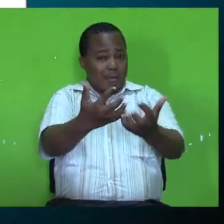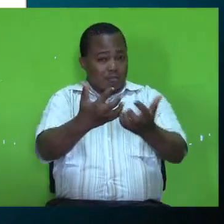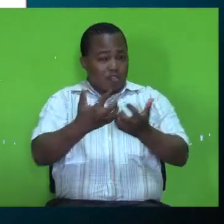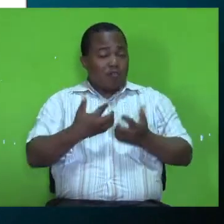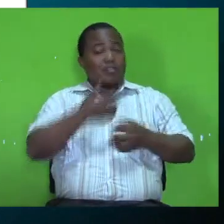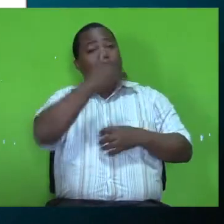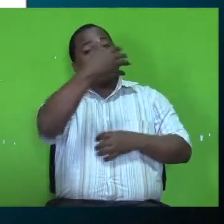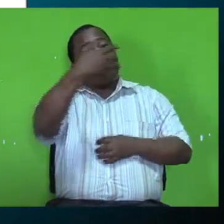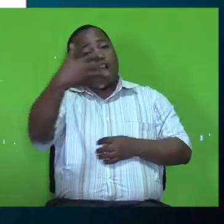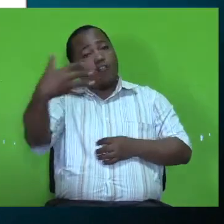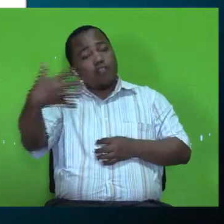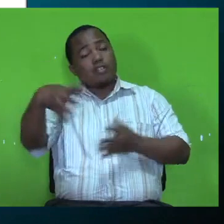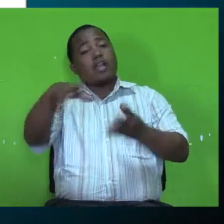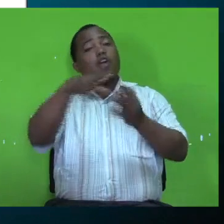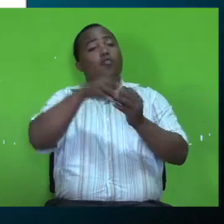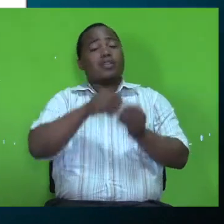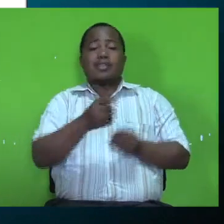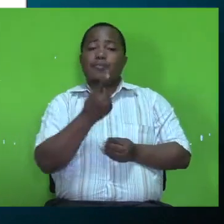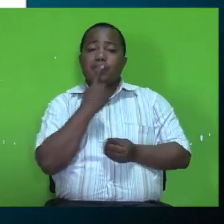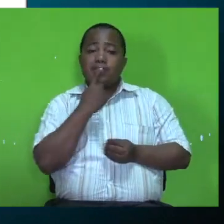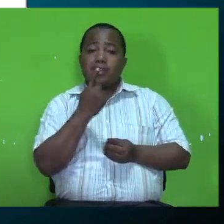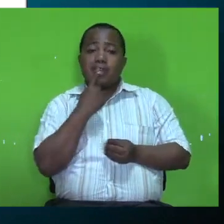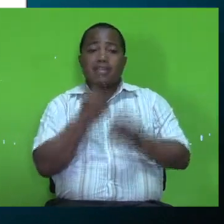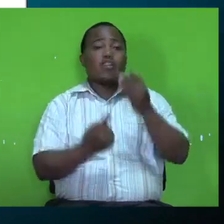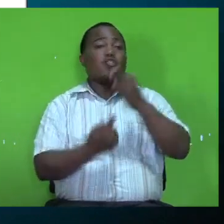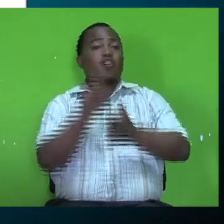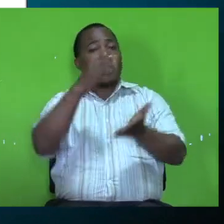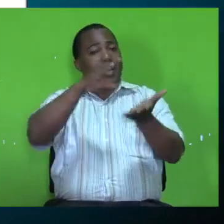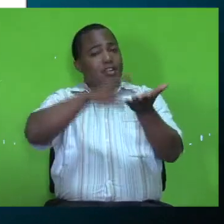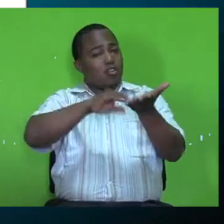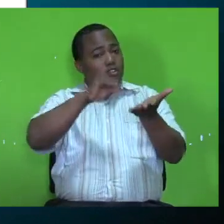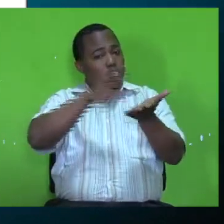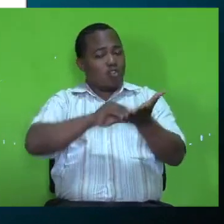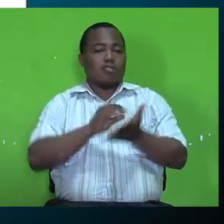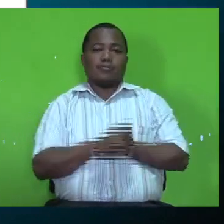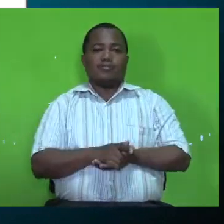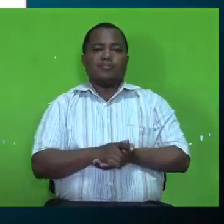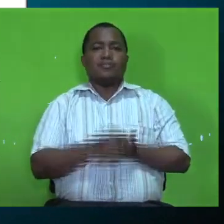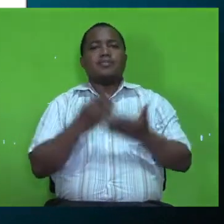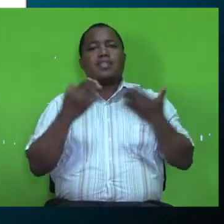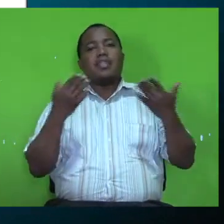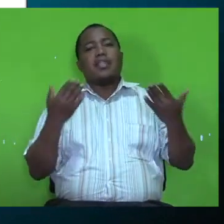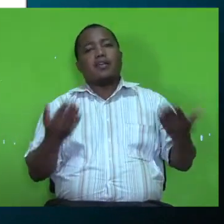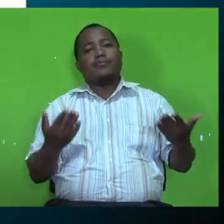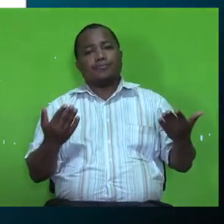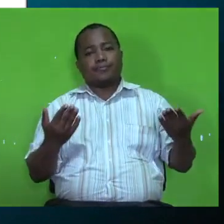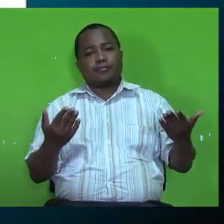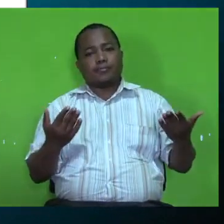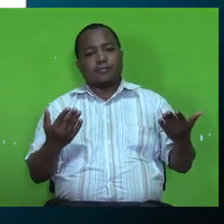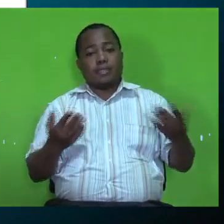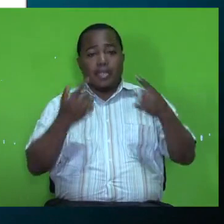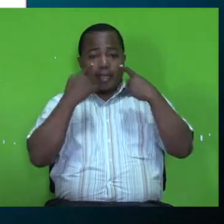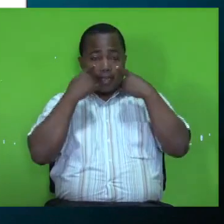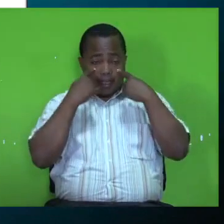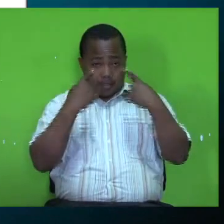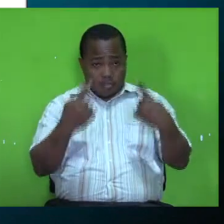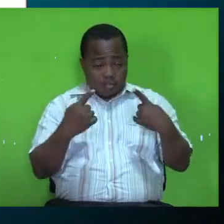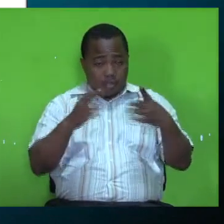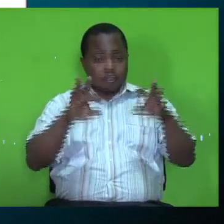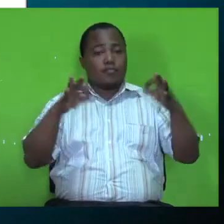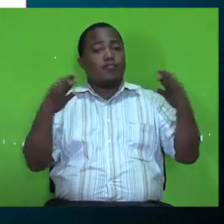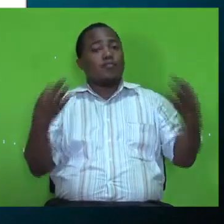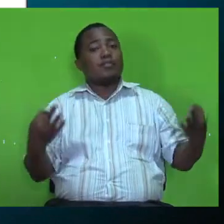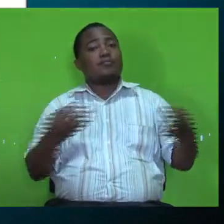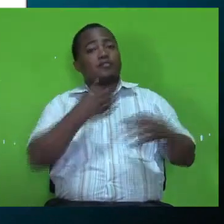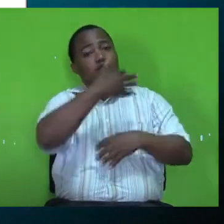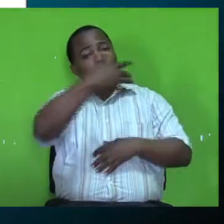absorption of water and mineral salt from the soil. So now, let's look how